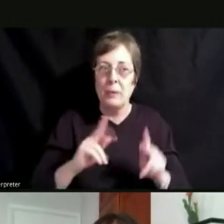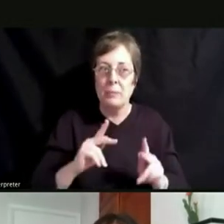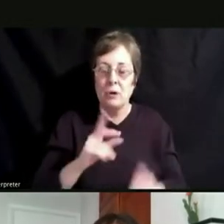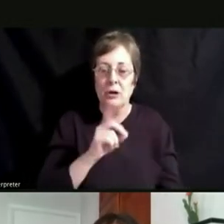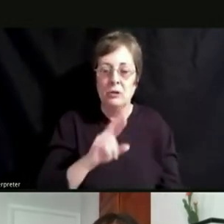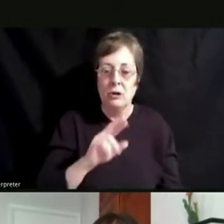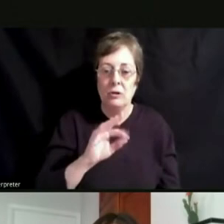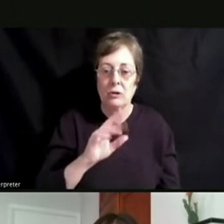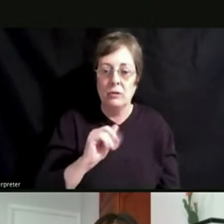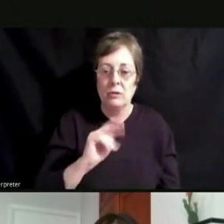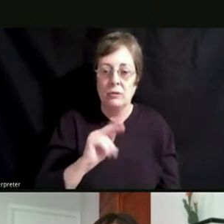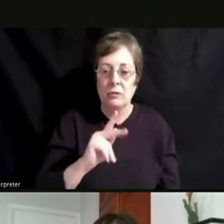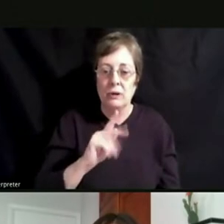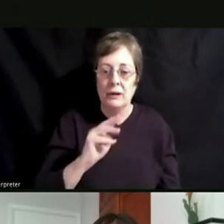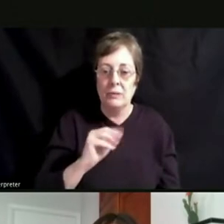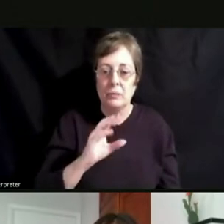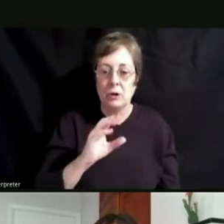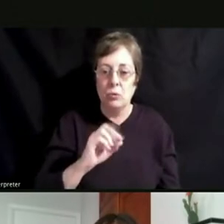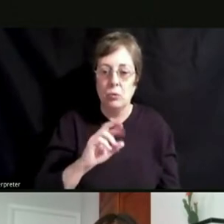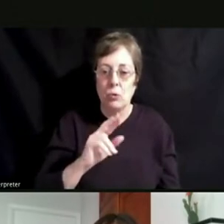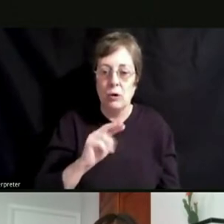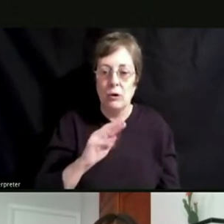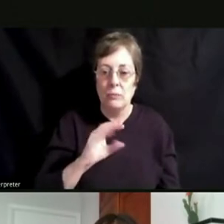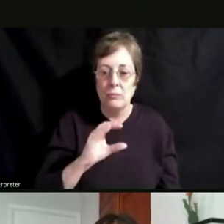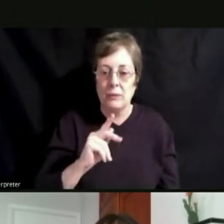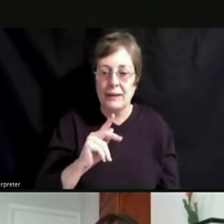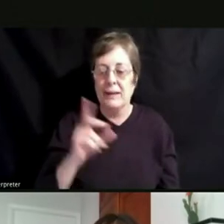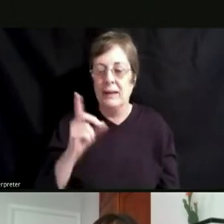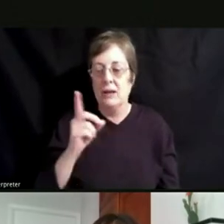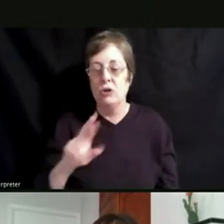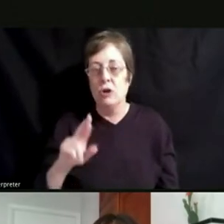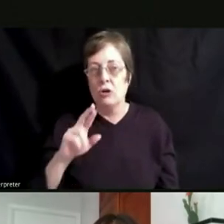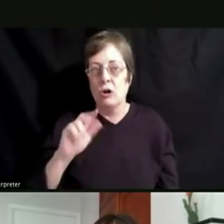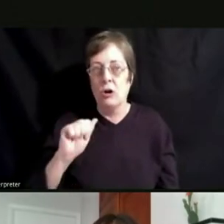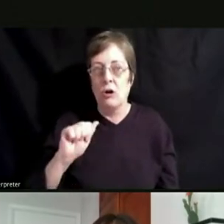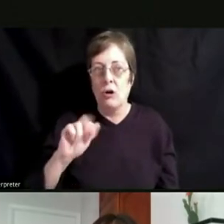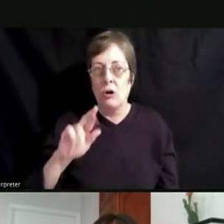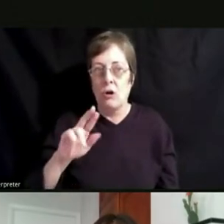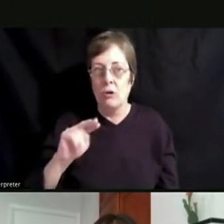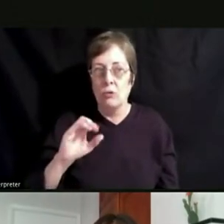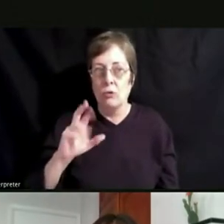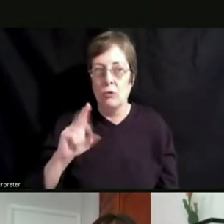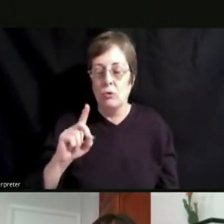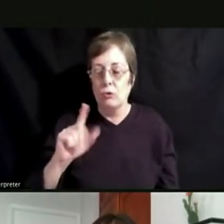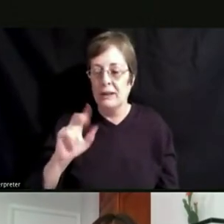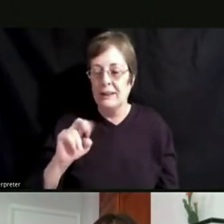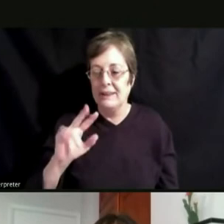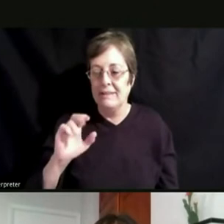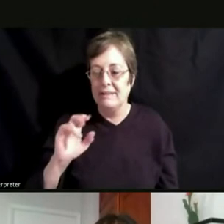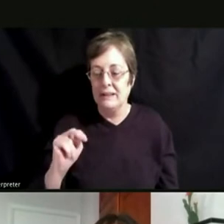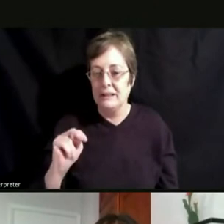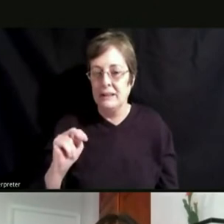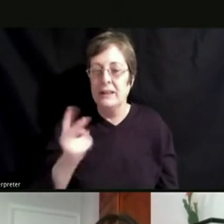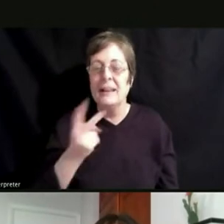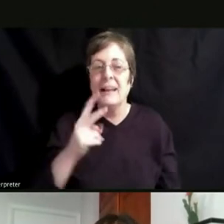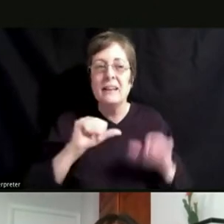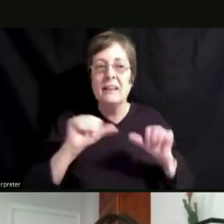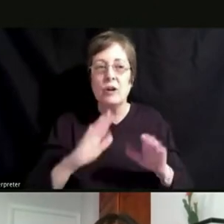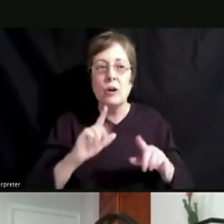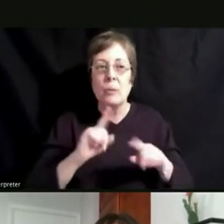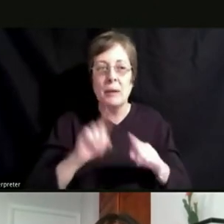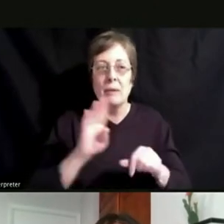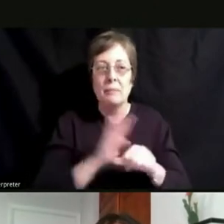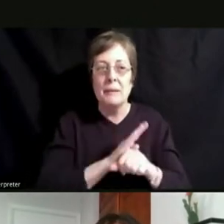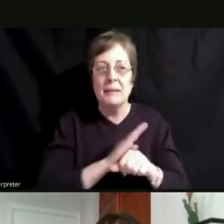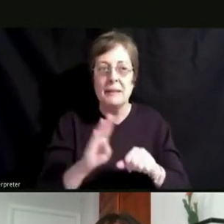Frank McCormick and a Dr. Arnold Levin. And they were scientists, but entrepreneurs. And it wasn't something you heard talked about